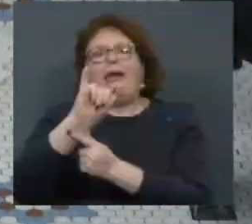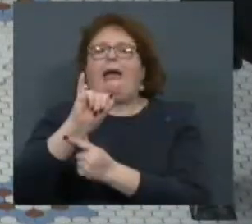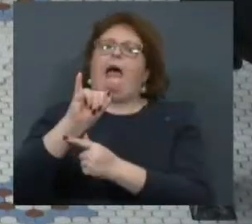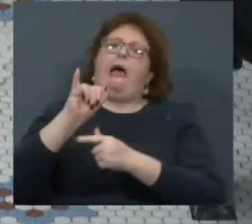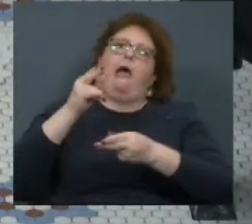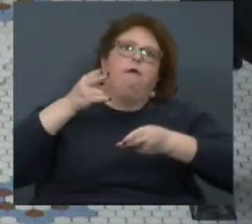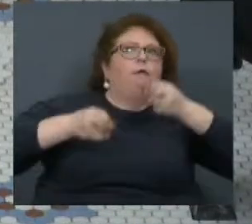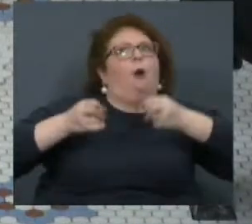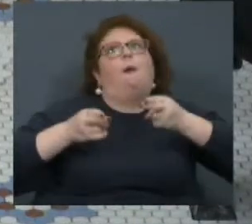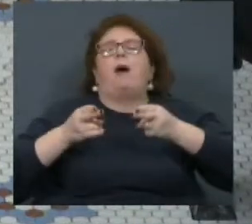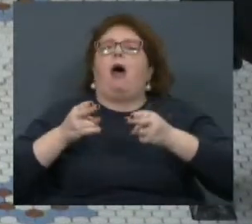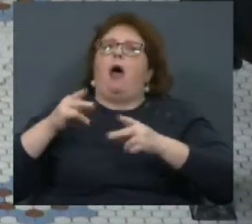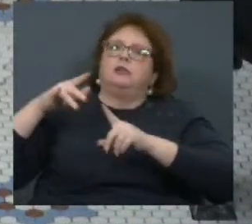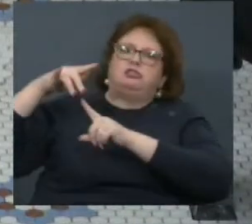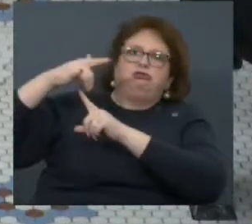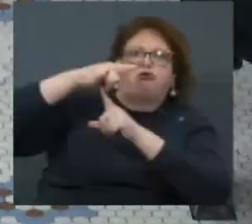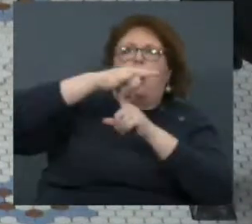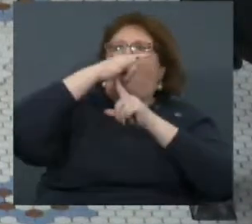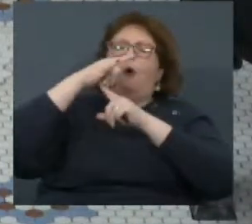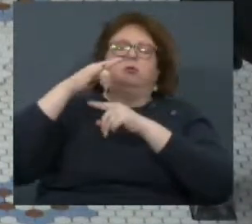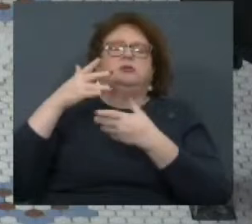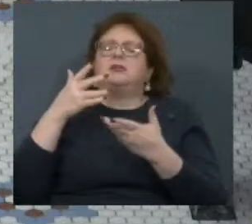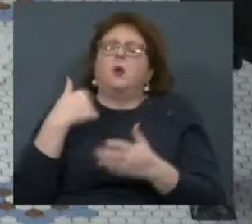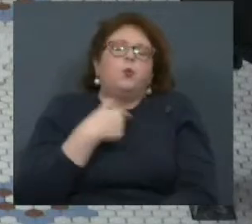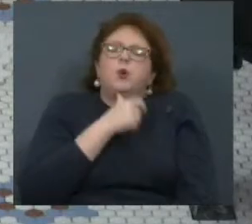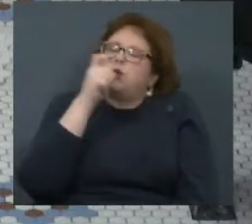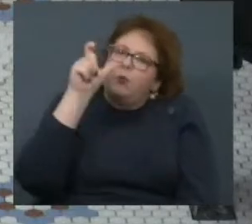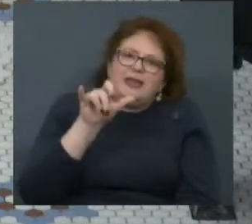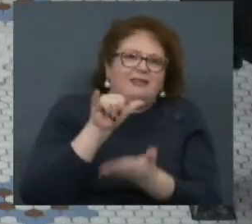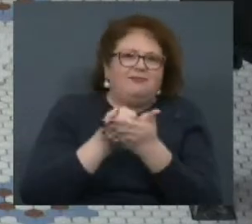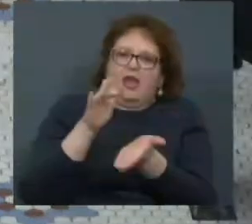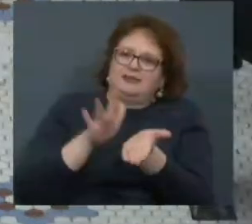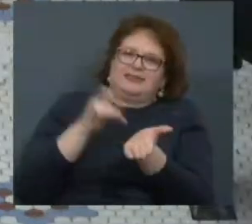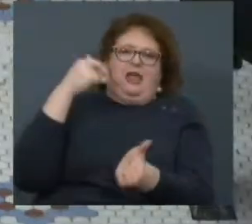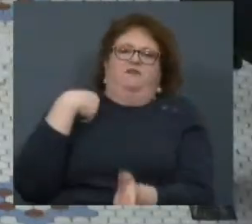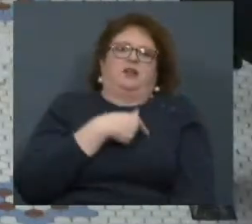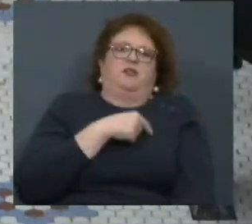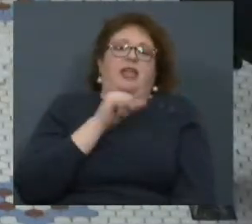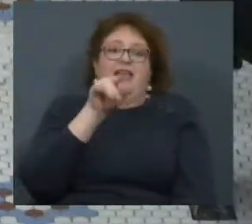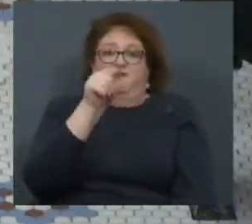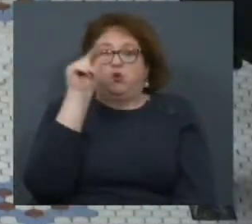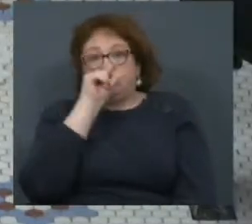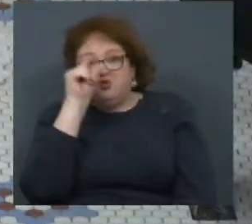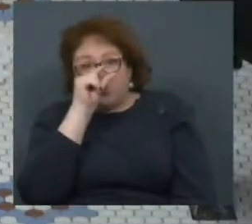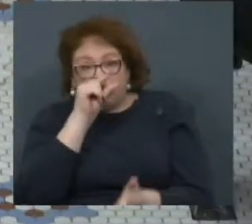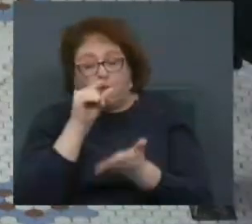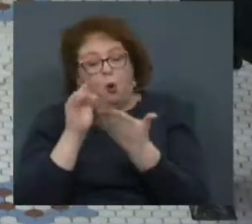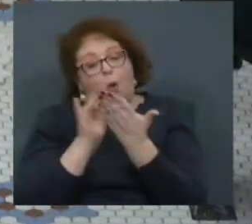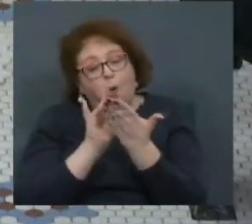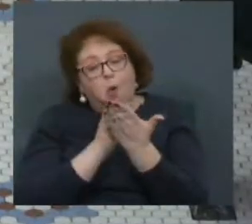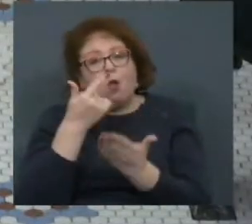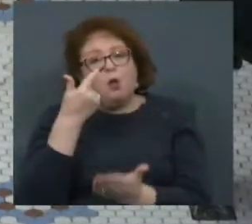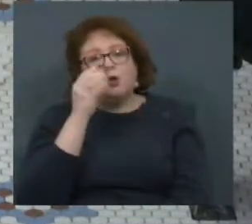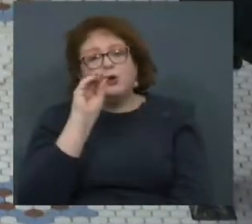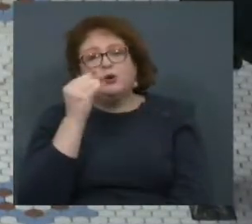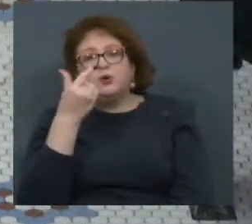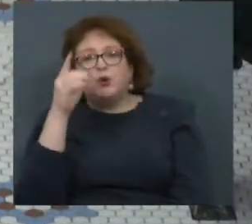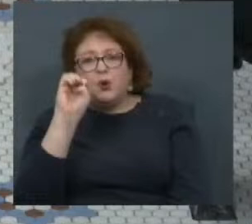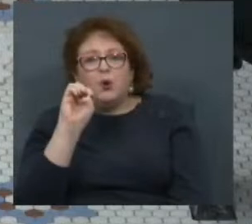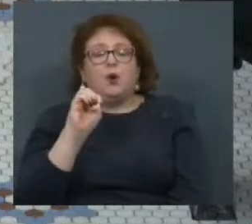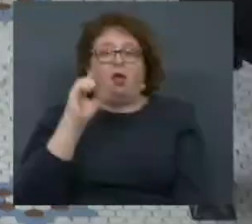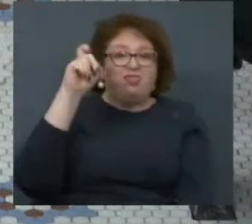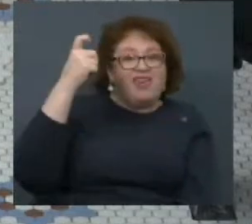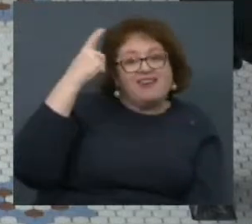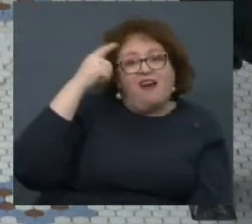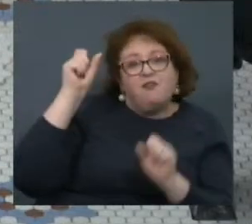and companies that are publicly traded to take advantage of it. It says right here, if you Google this, that not only the government gets access to this,